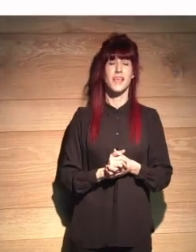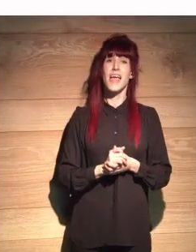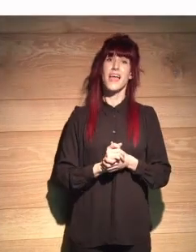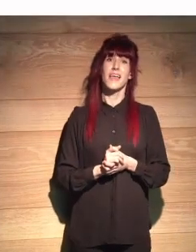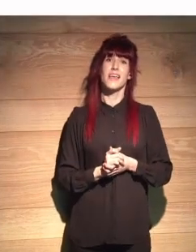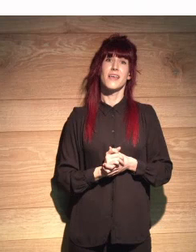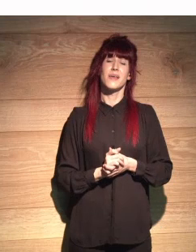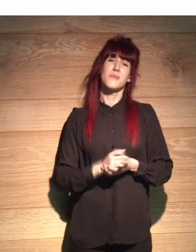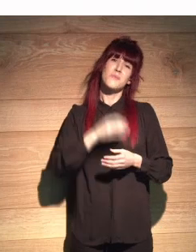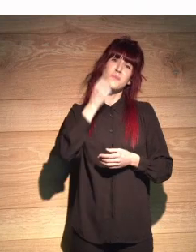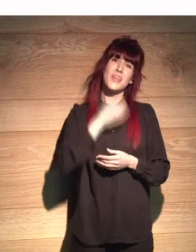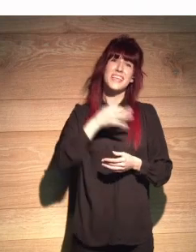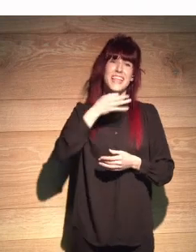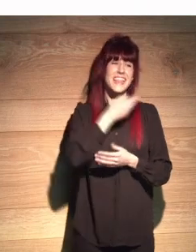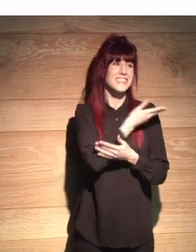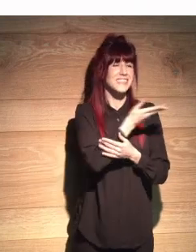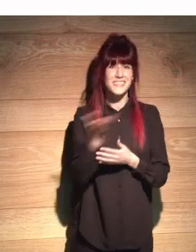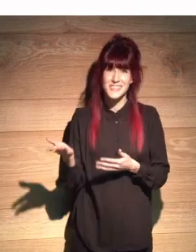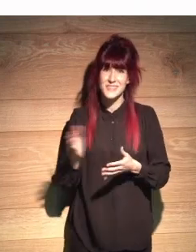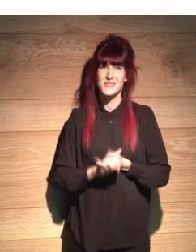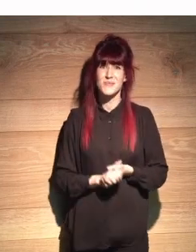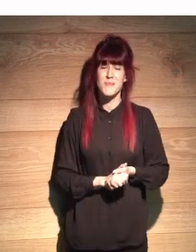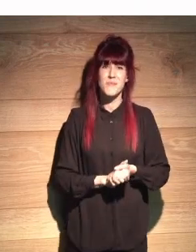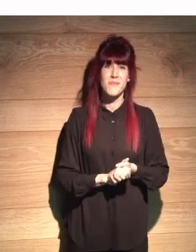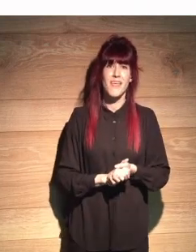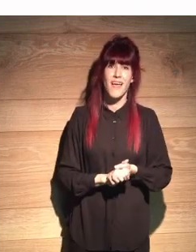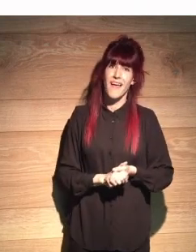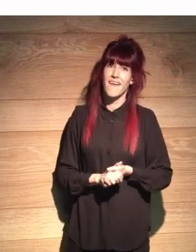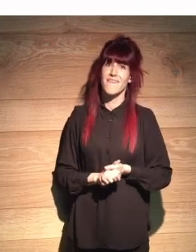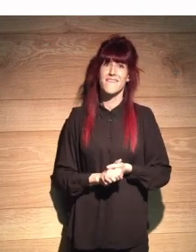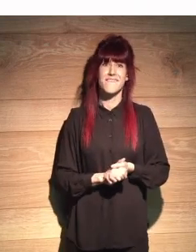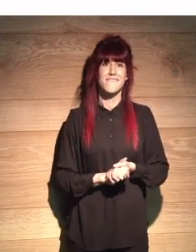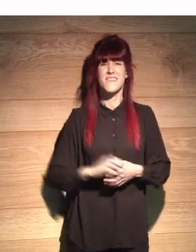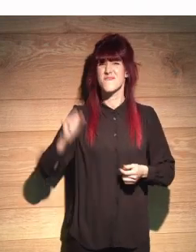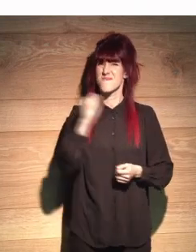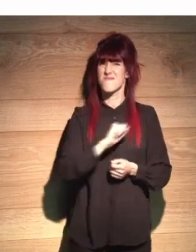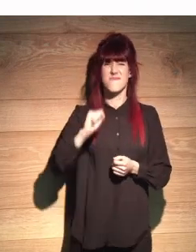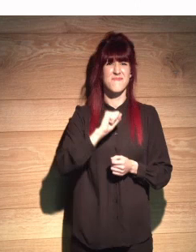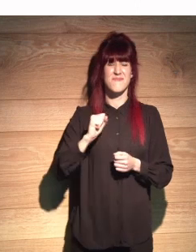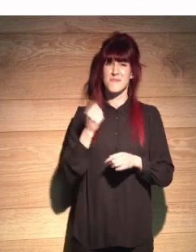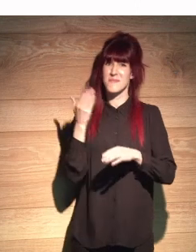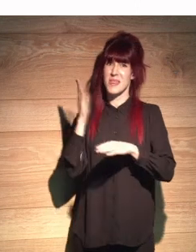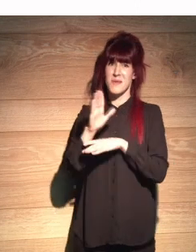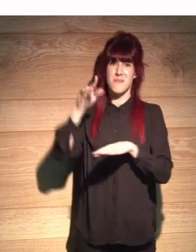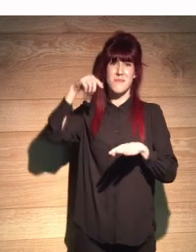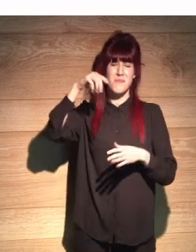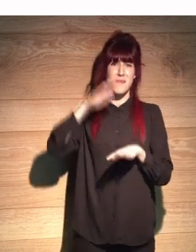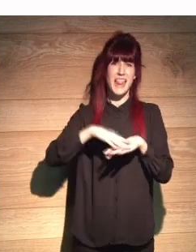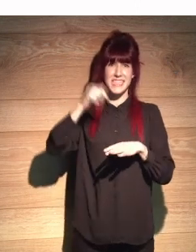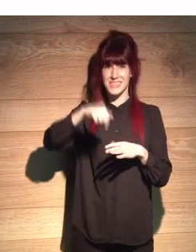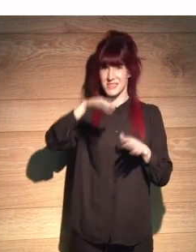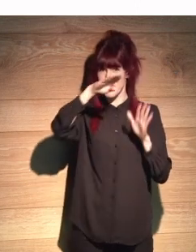Good evening, everyone, and what a great introduction to this program. I love